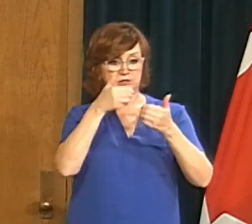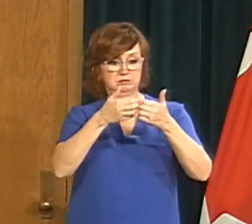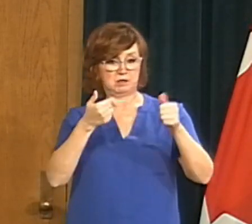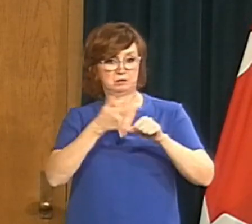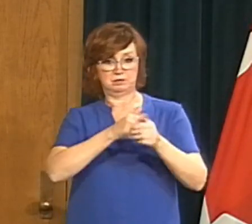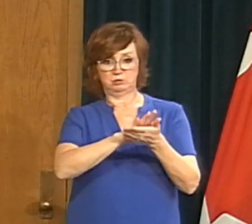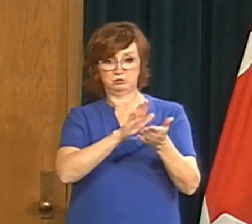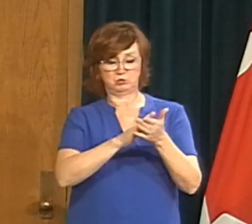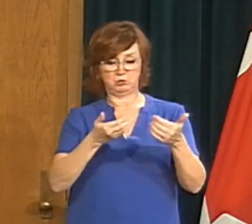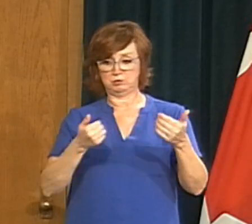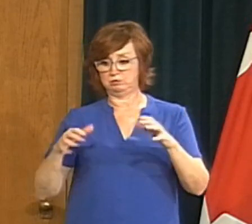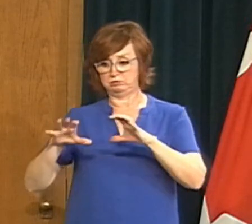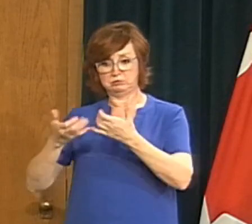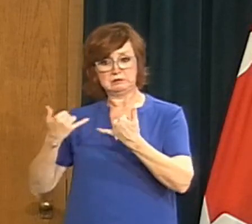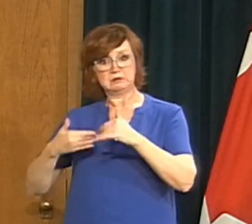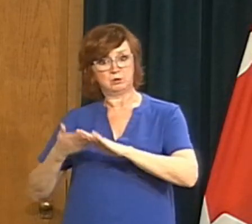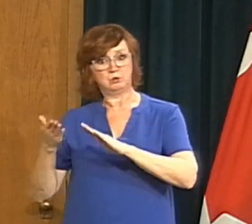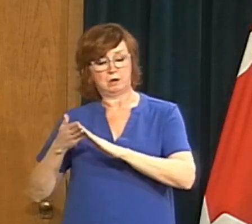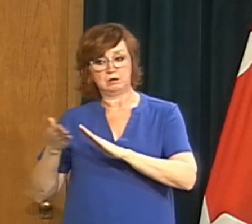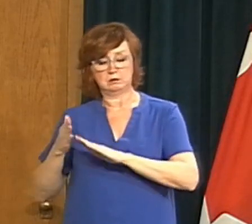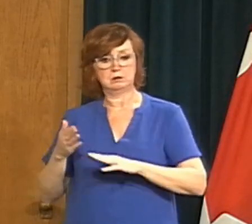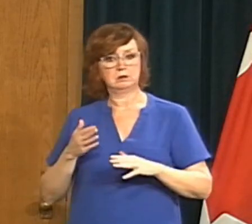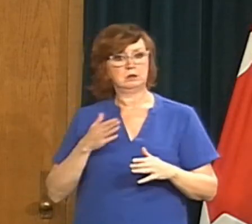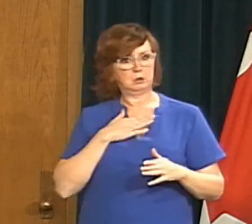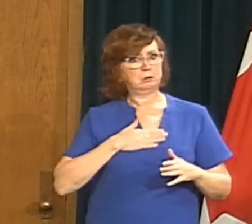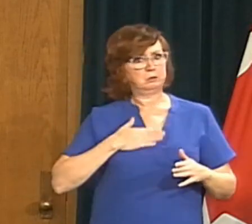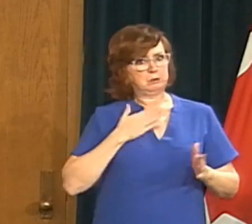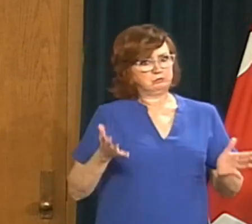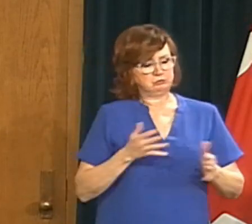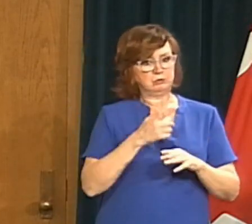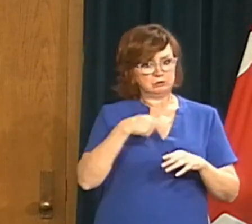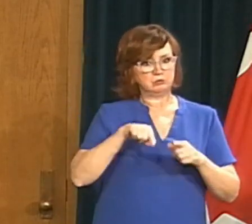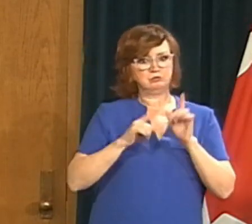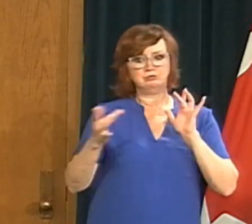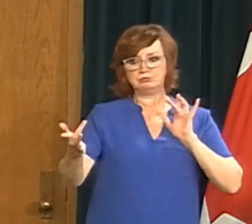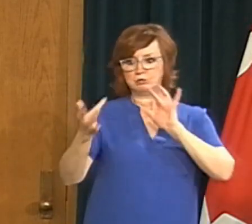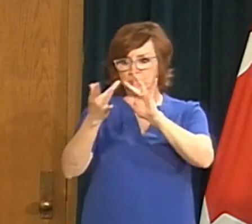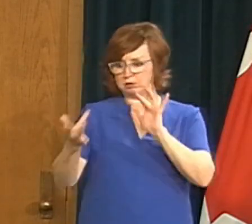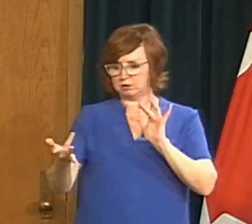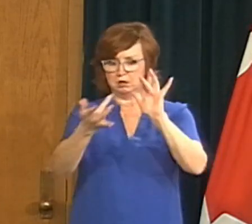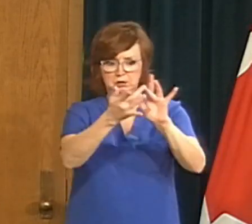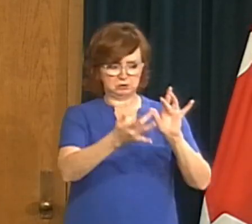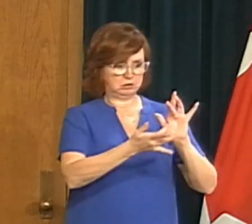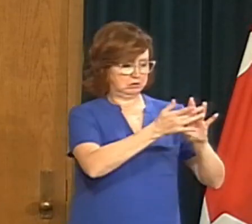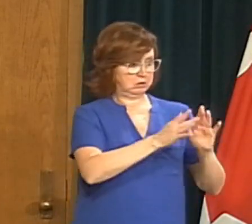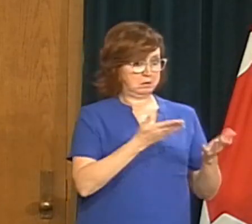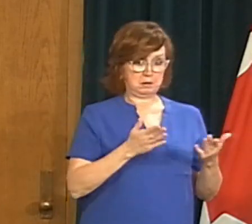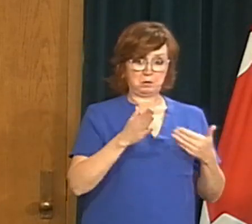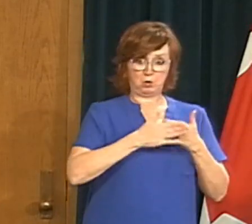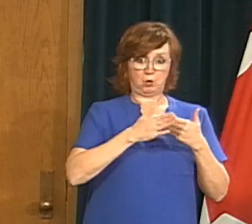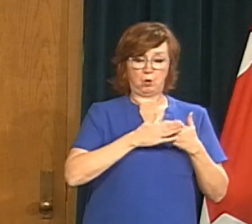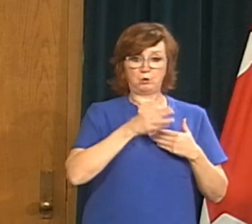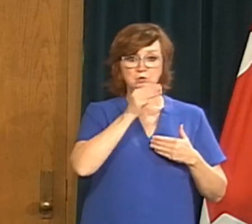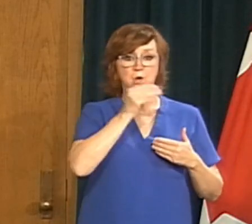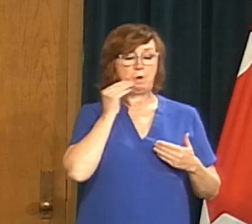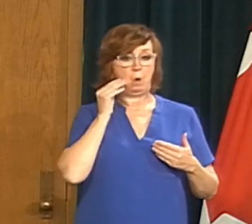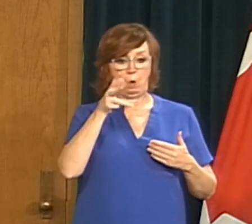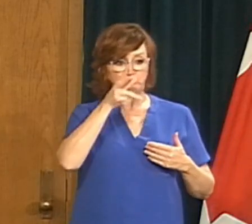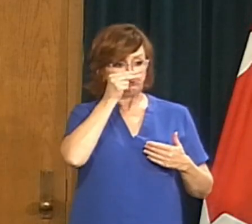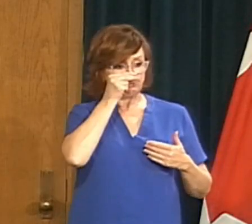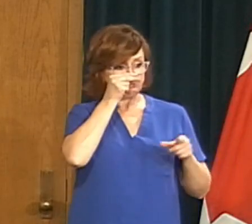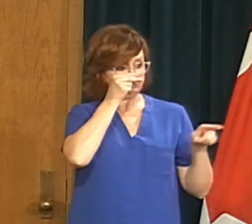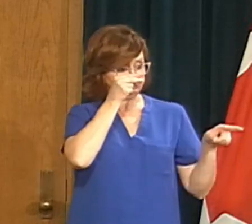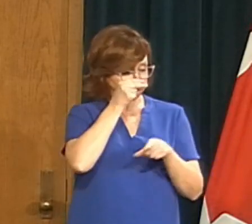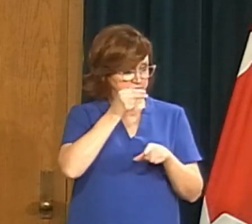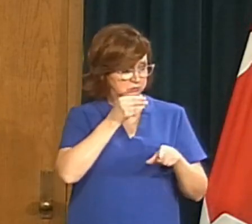and we'd encourage individuals to reach out to those home-based daycares that may be right in their neighborhood to entertain